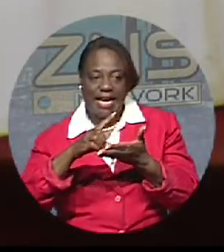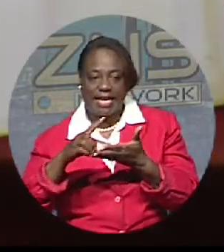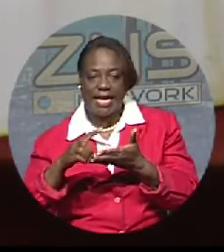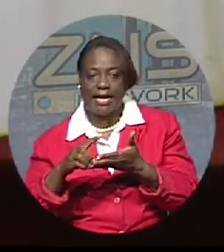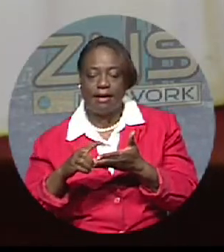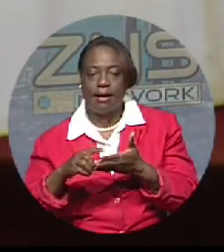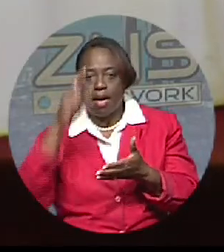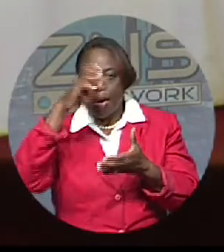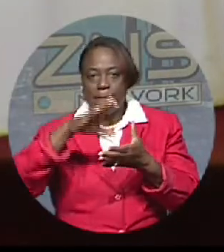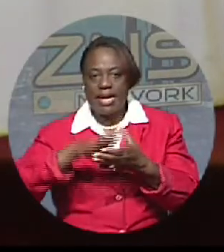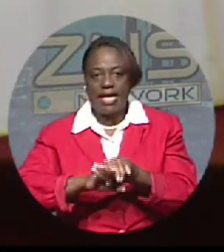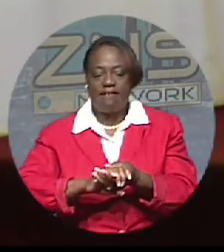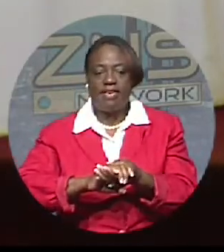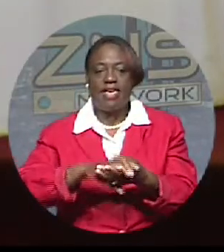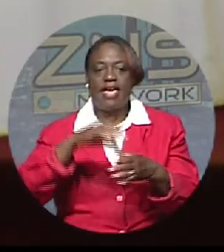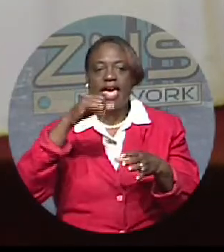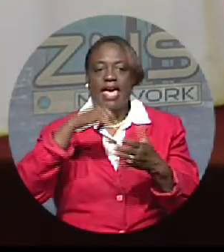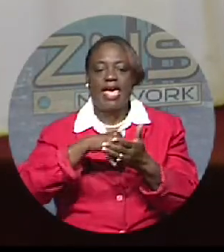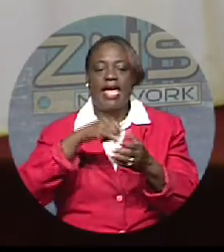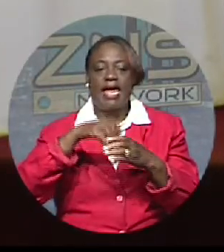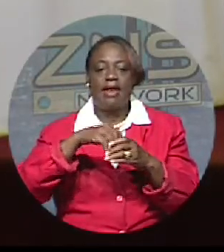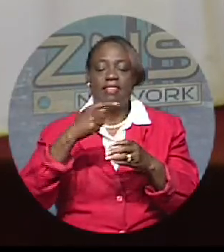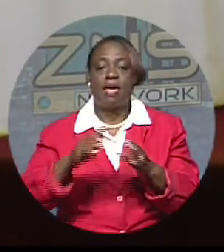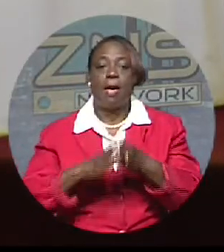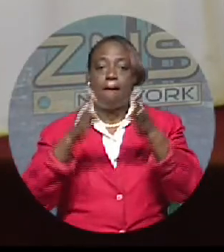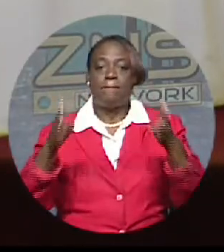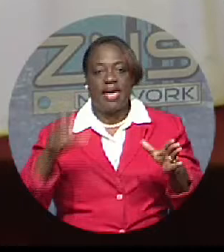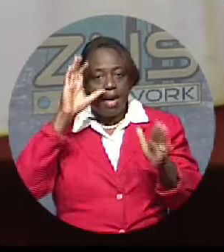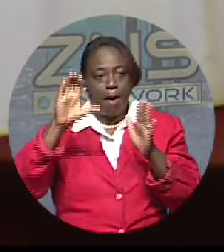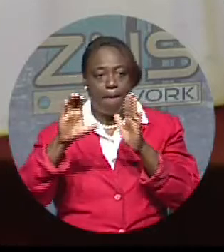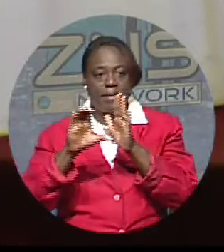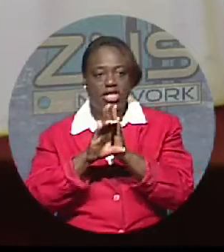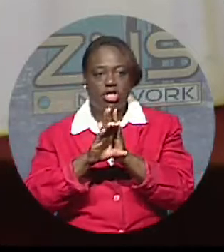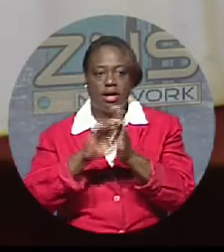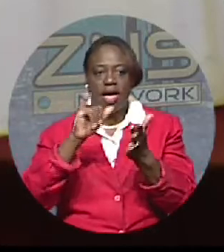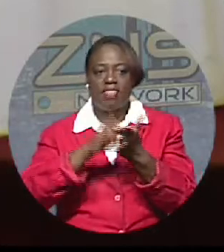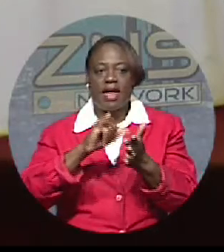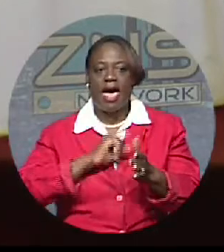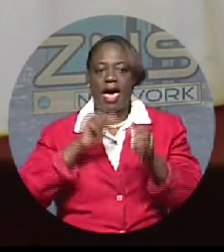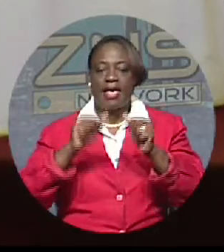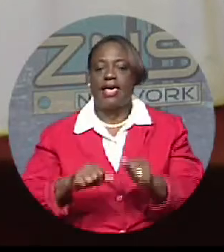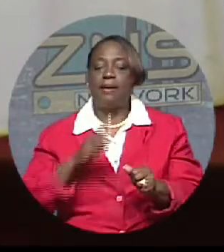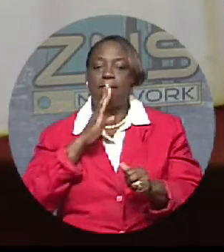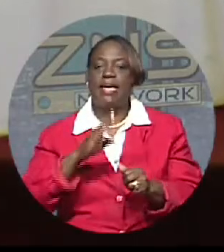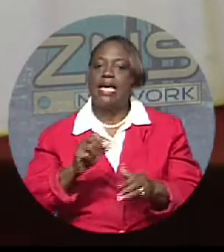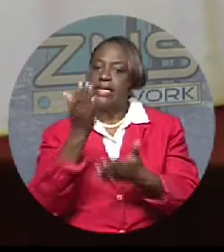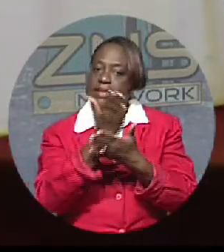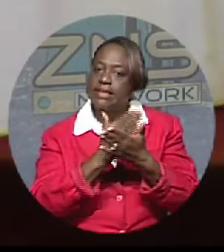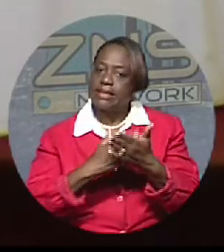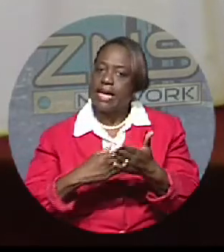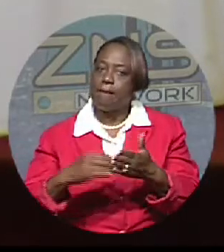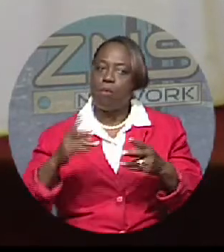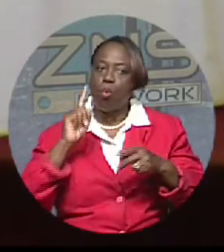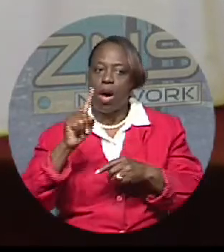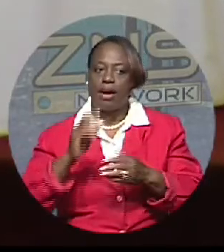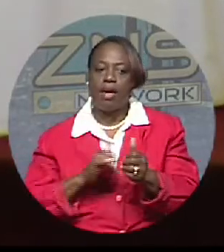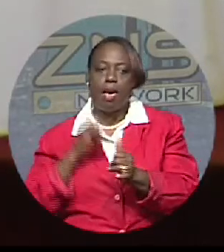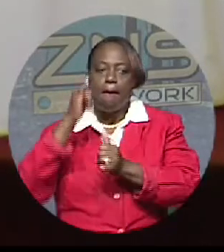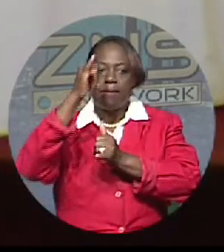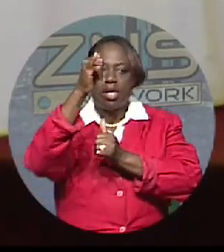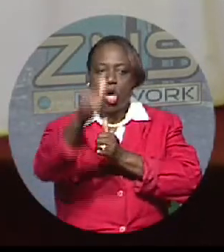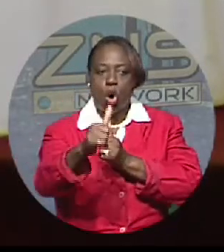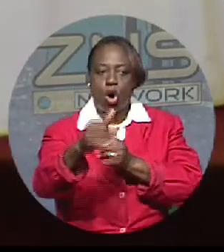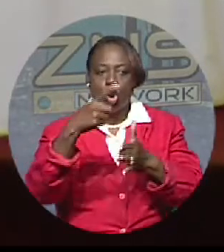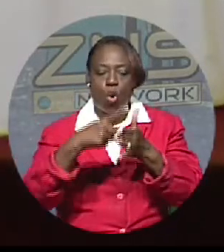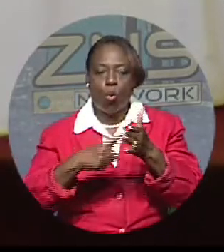believing in the big picture, that I could be somebody beyond what